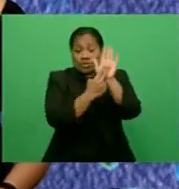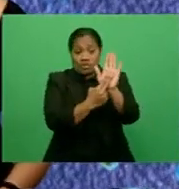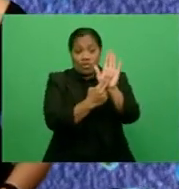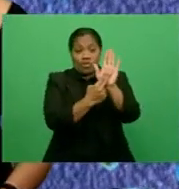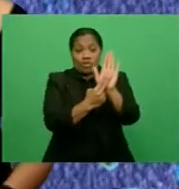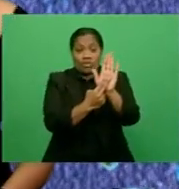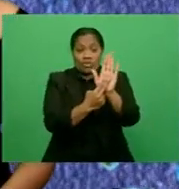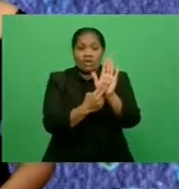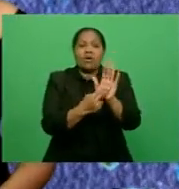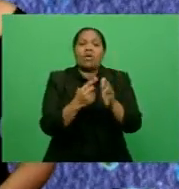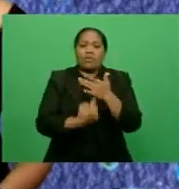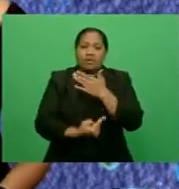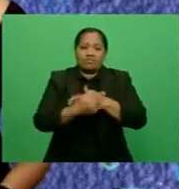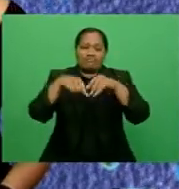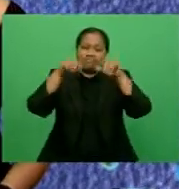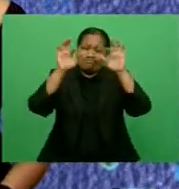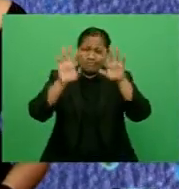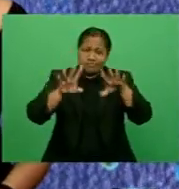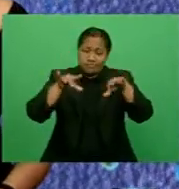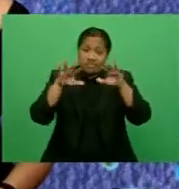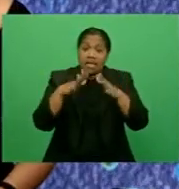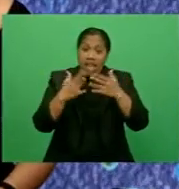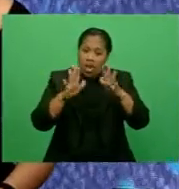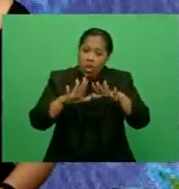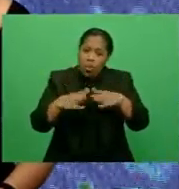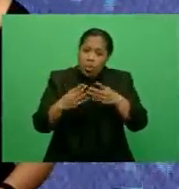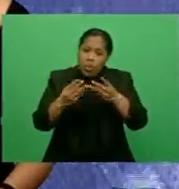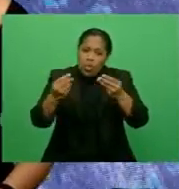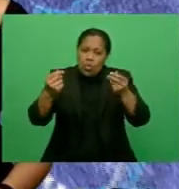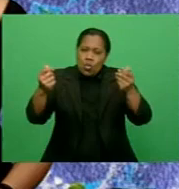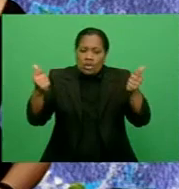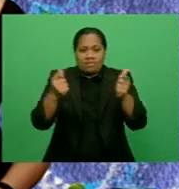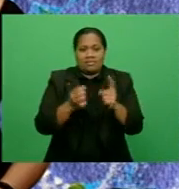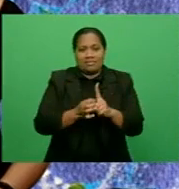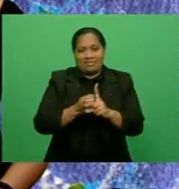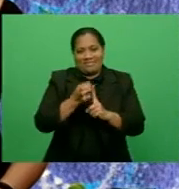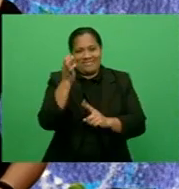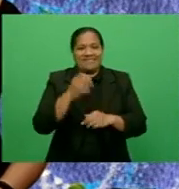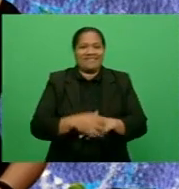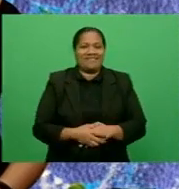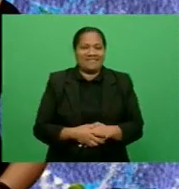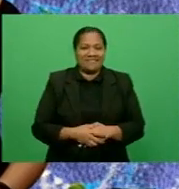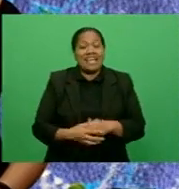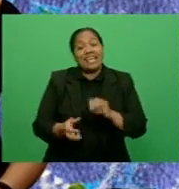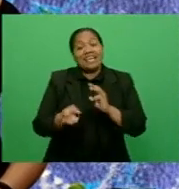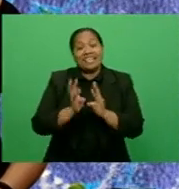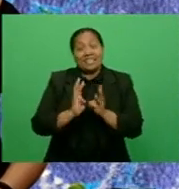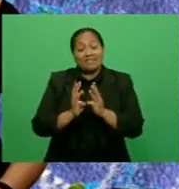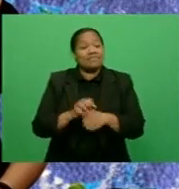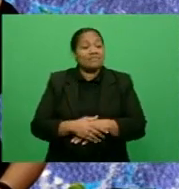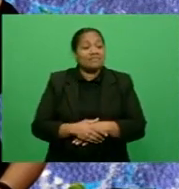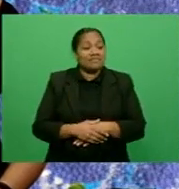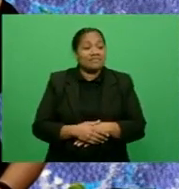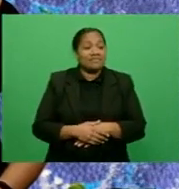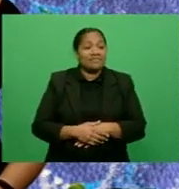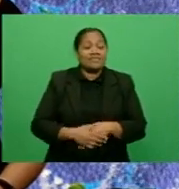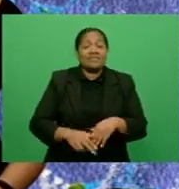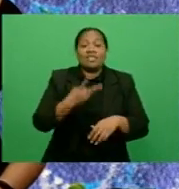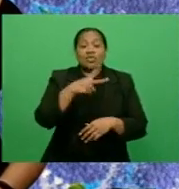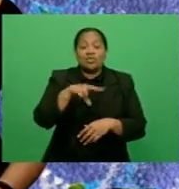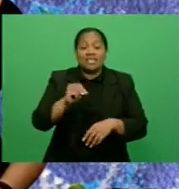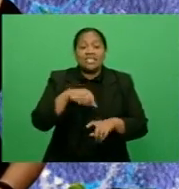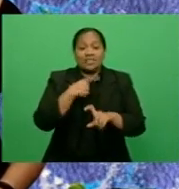low pressure is slowly evening away. At sea, southeast winds 15 to 20 knots, moderate to rough seas.